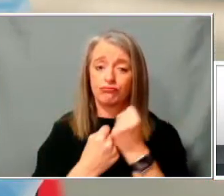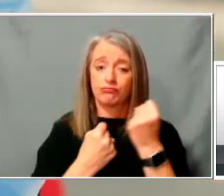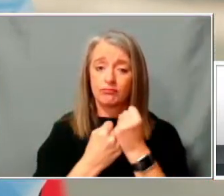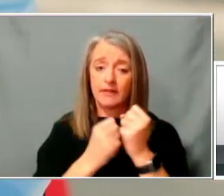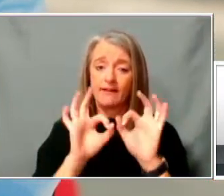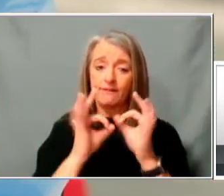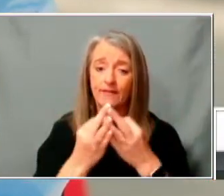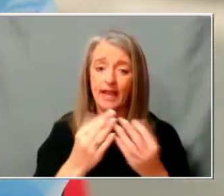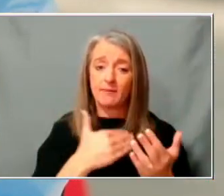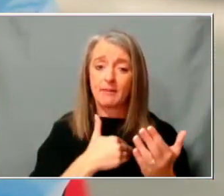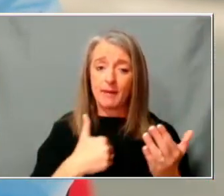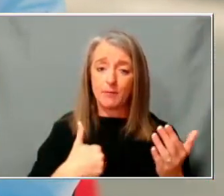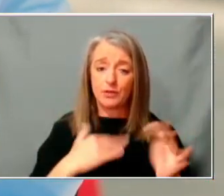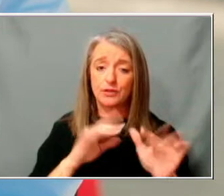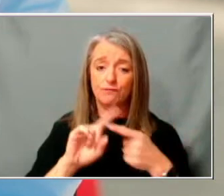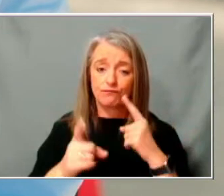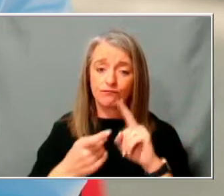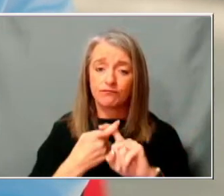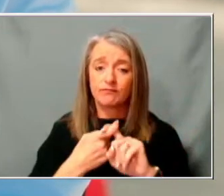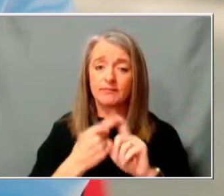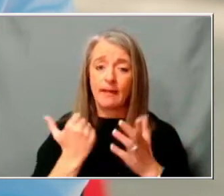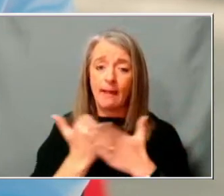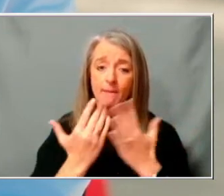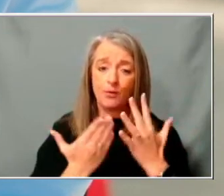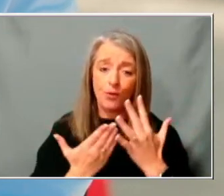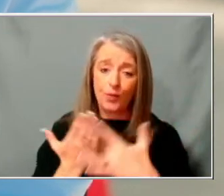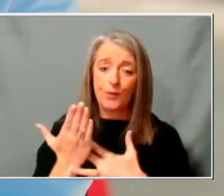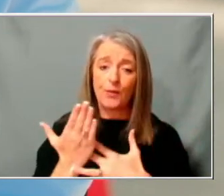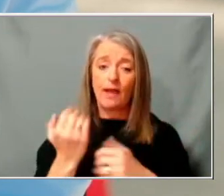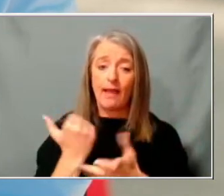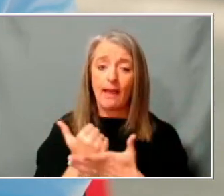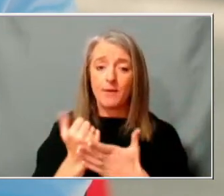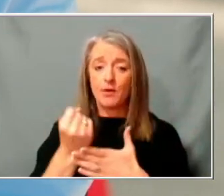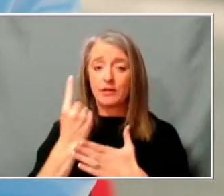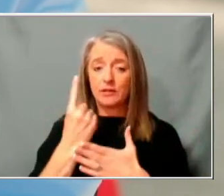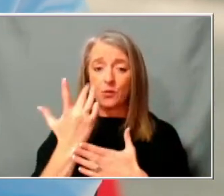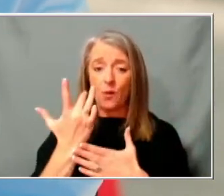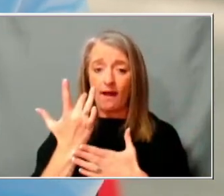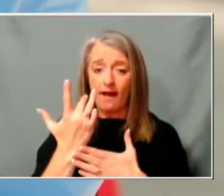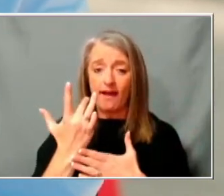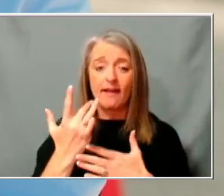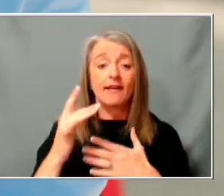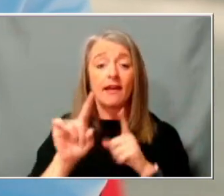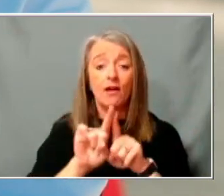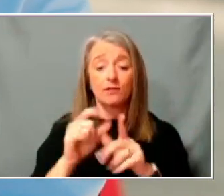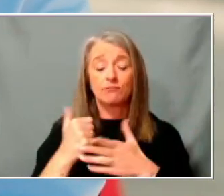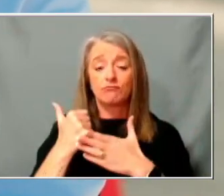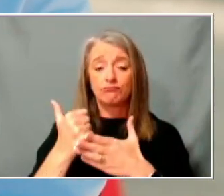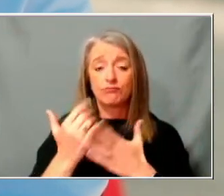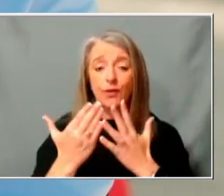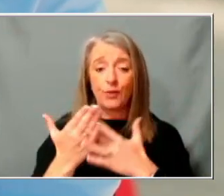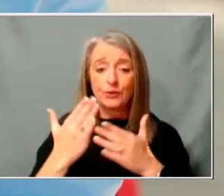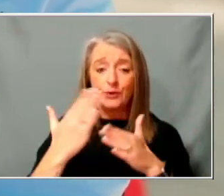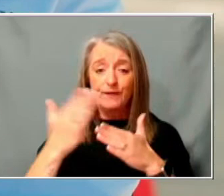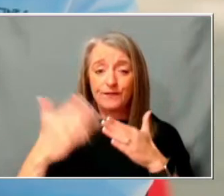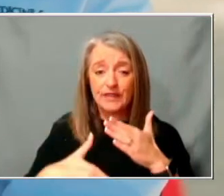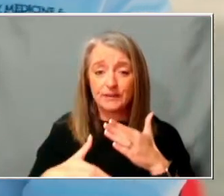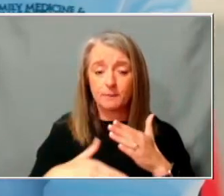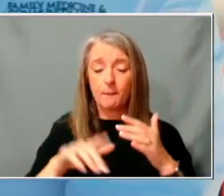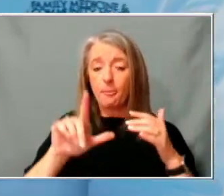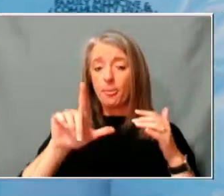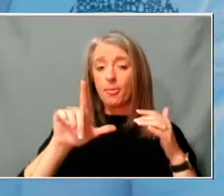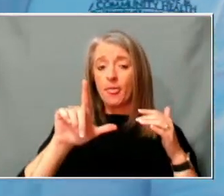members, good friends that are helping you through that and helping you understand why you're doing it, but also helping get you to the finish line. And I like Lauren's